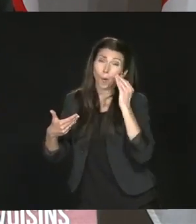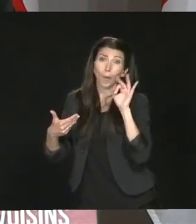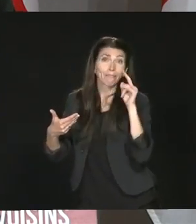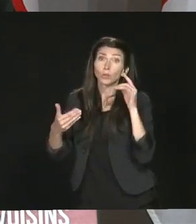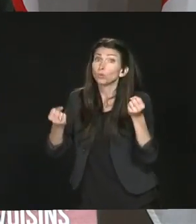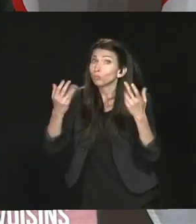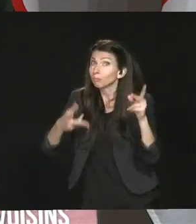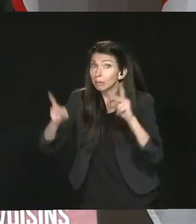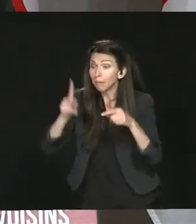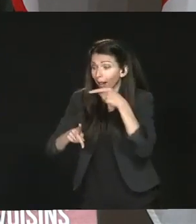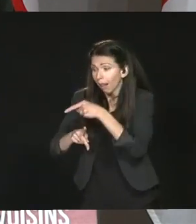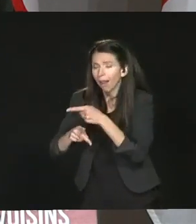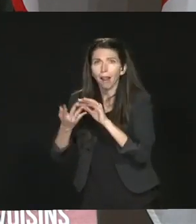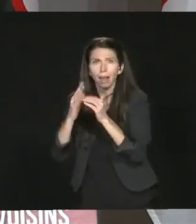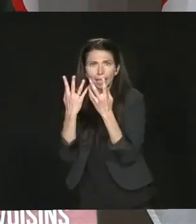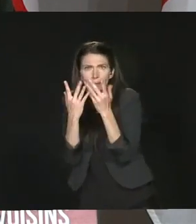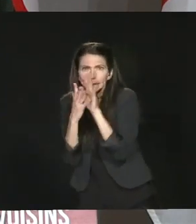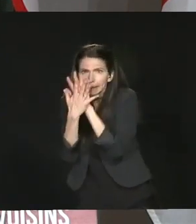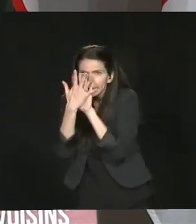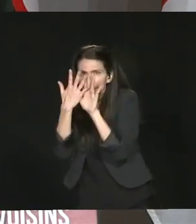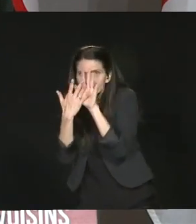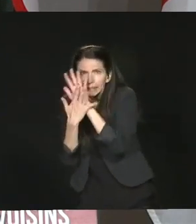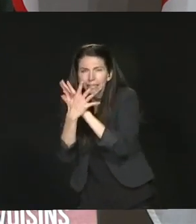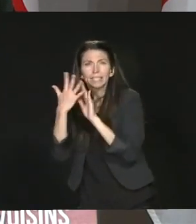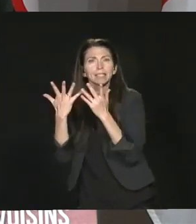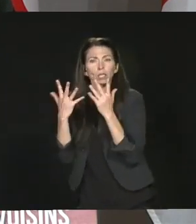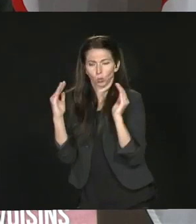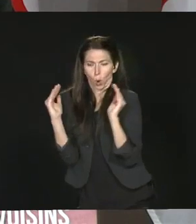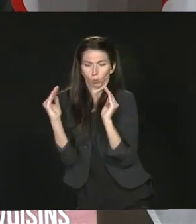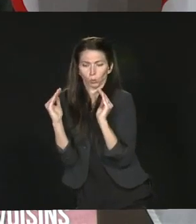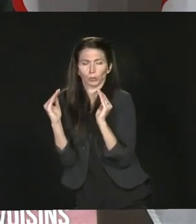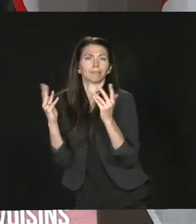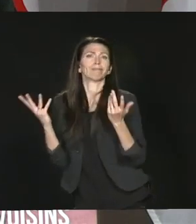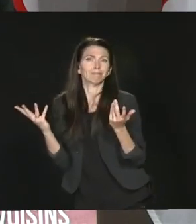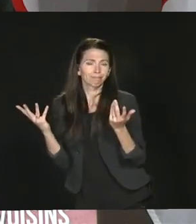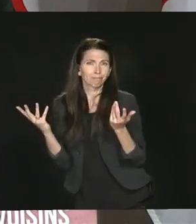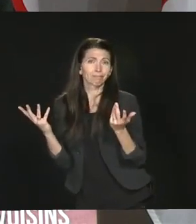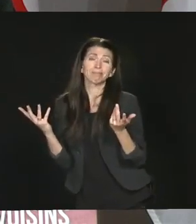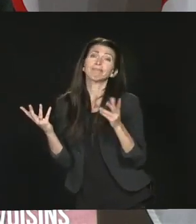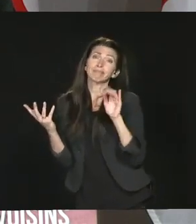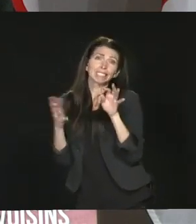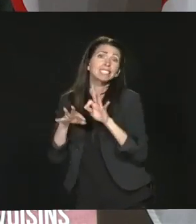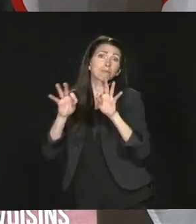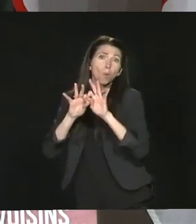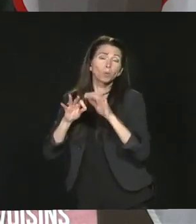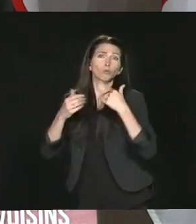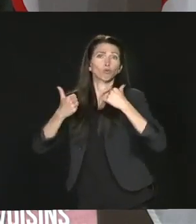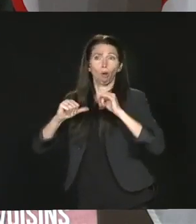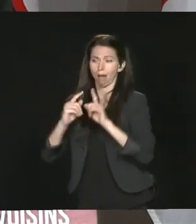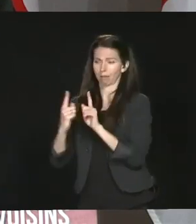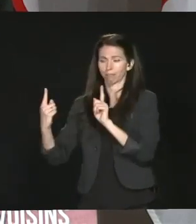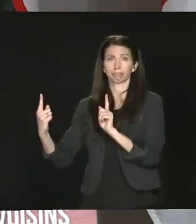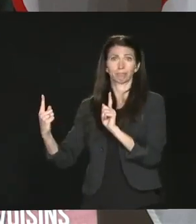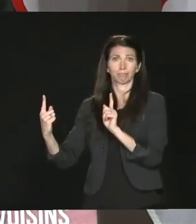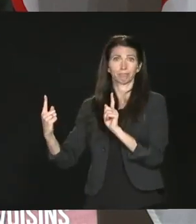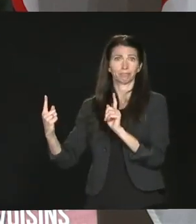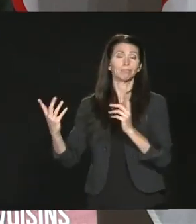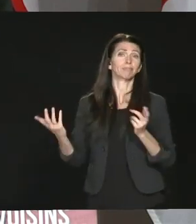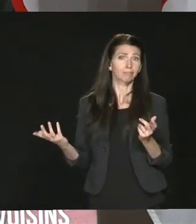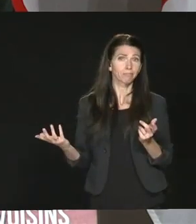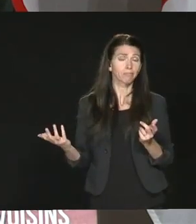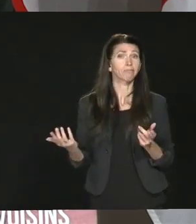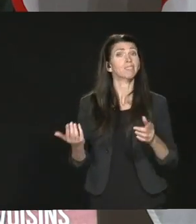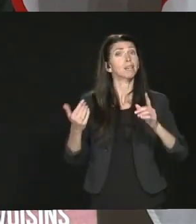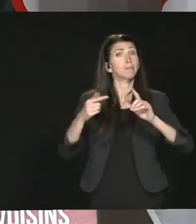the COVID-19 epidemic was significant. I can advise you that the federal custody population since March